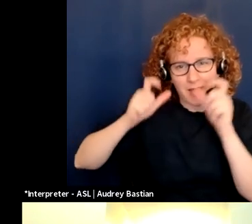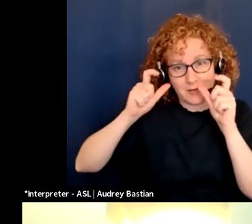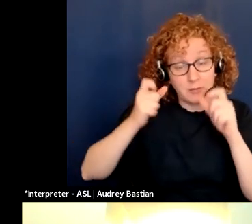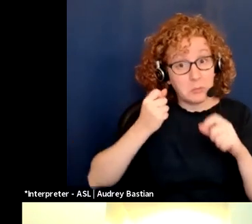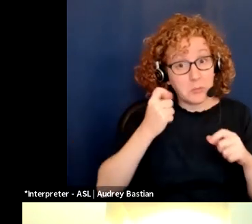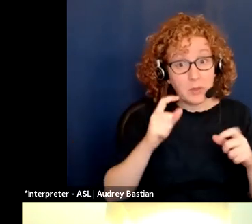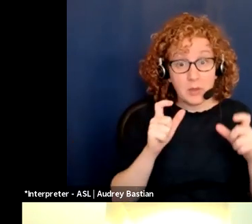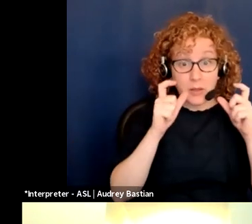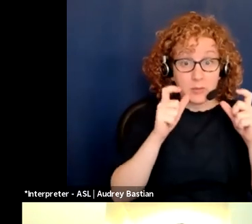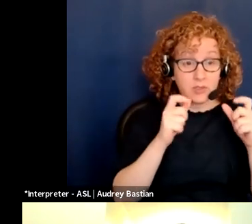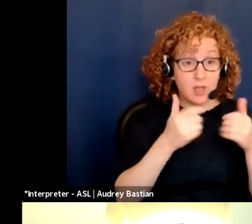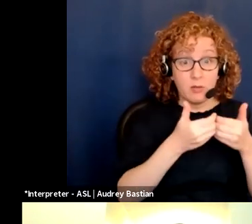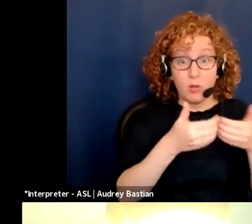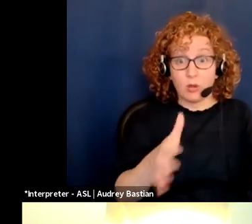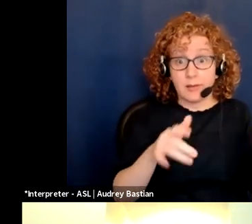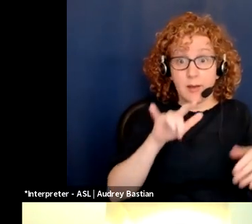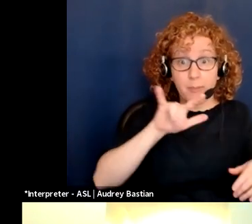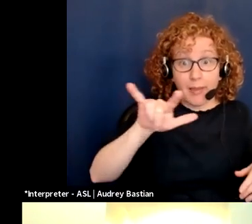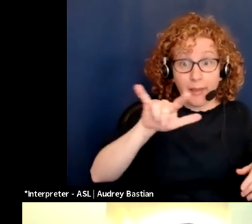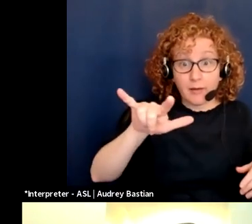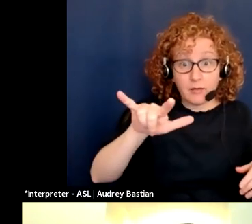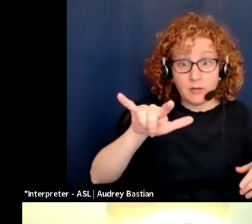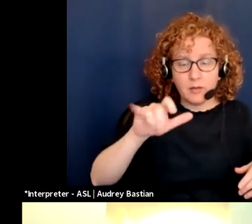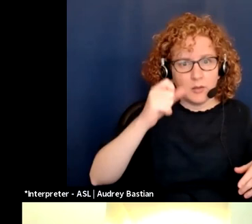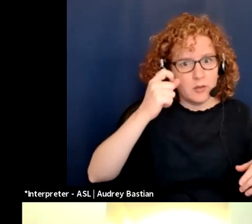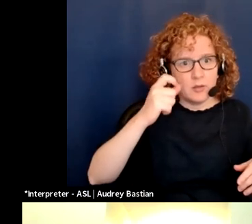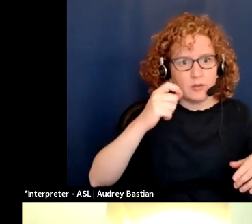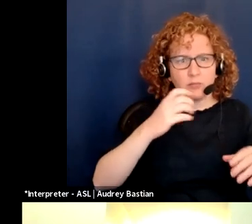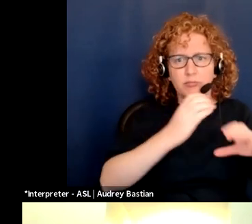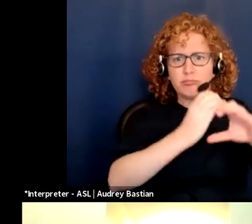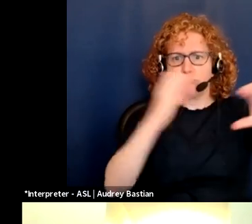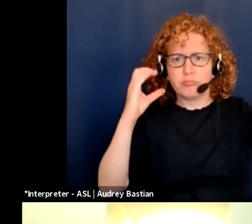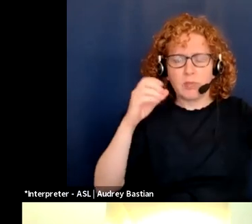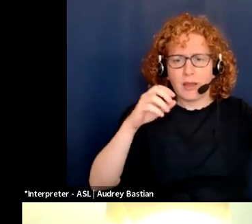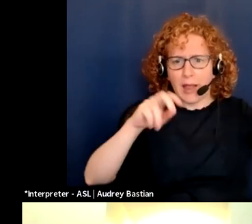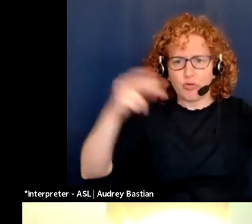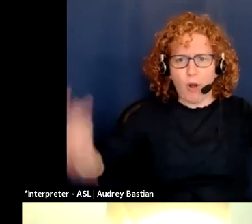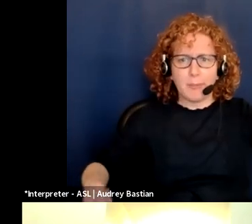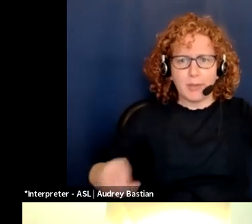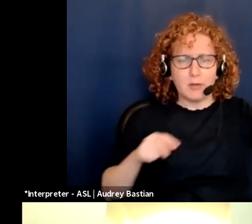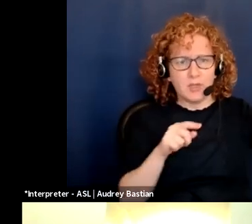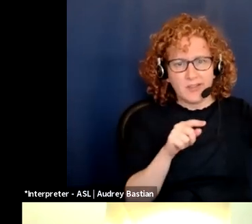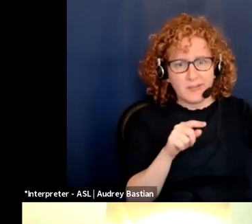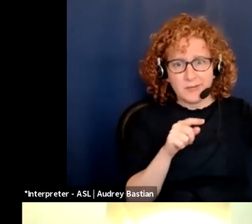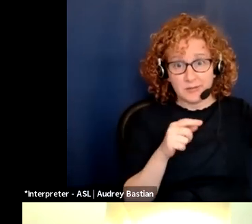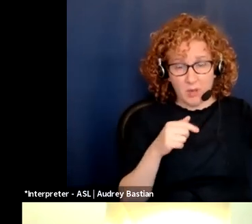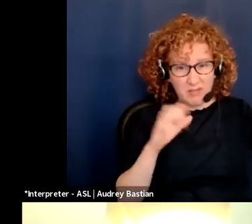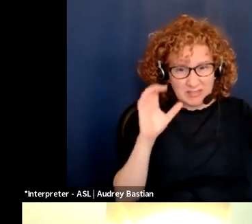plane, like in a completely sealed environment at 30,000 feet, I managed to lose my